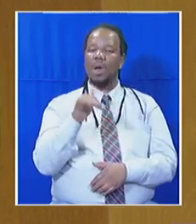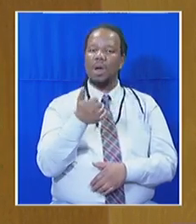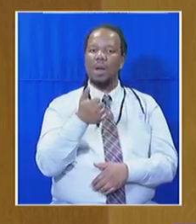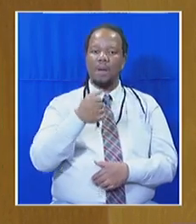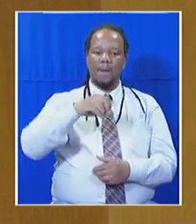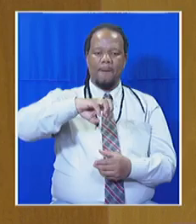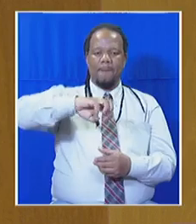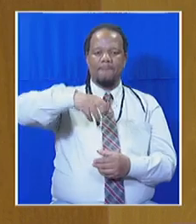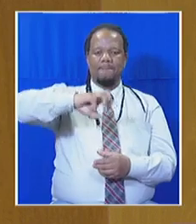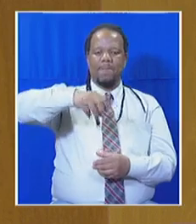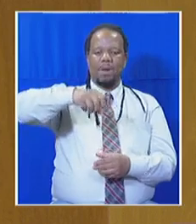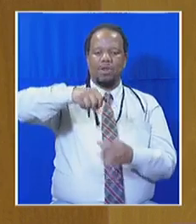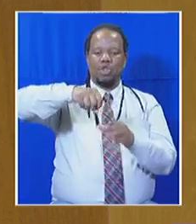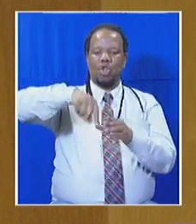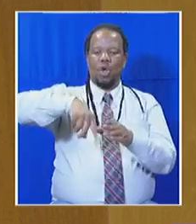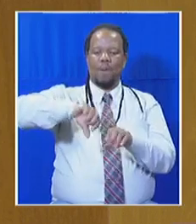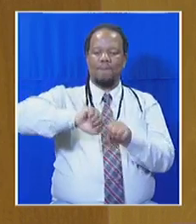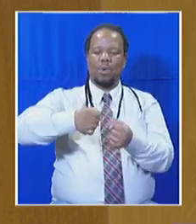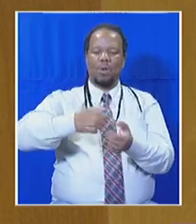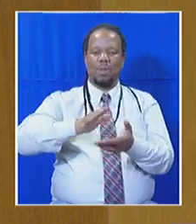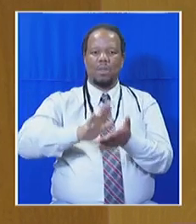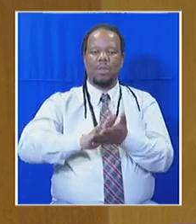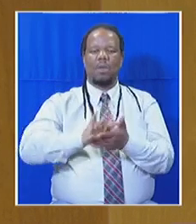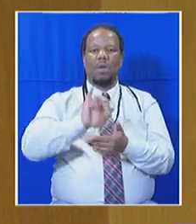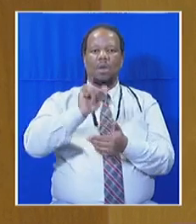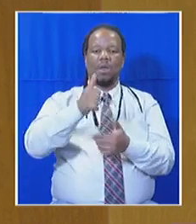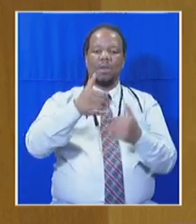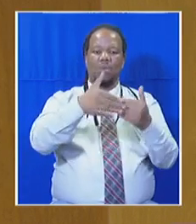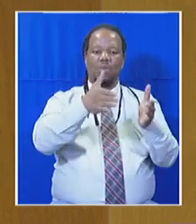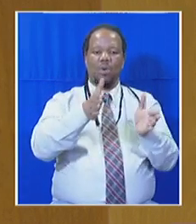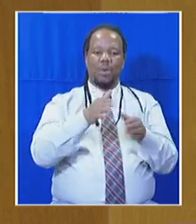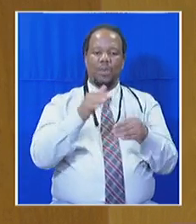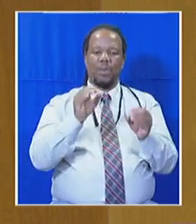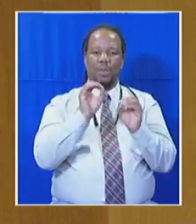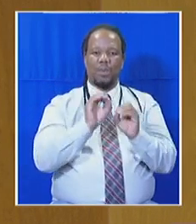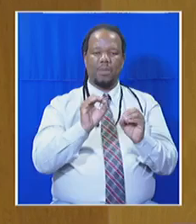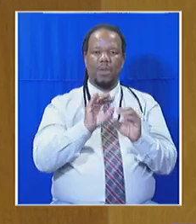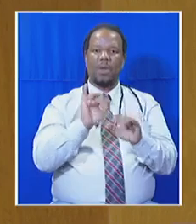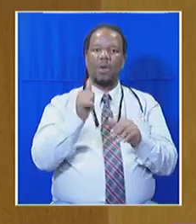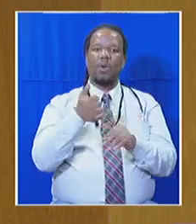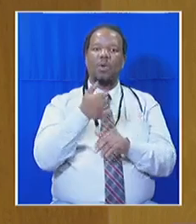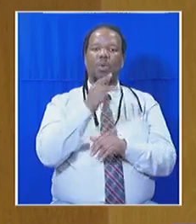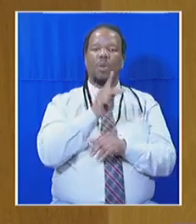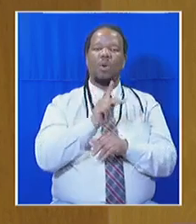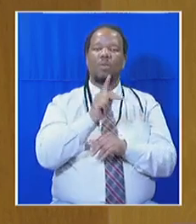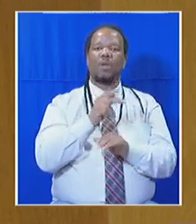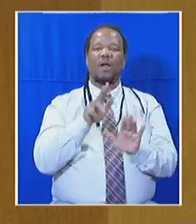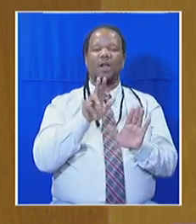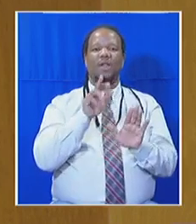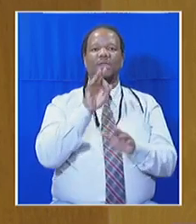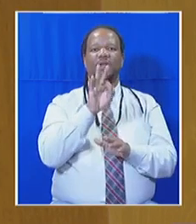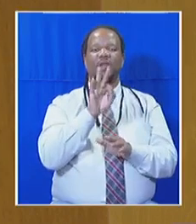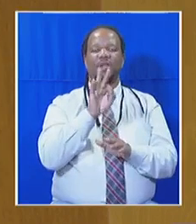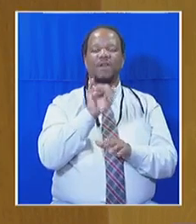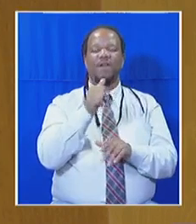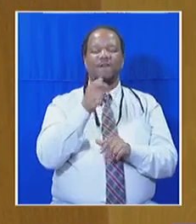empty reservoirs. At Kwanabutle, I met with 3 families having water streaming